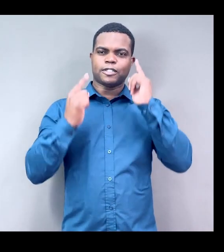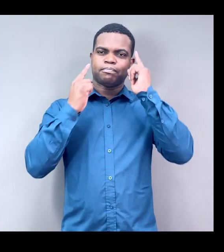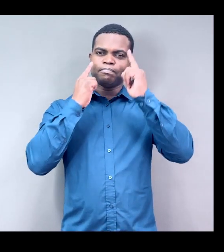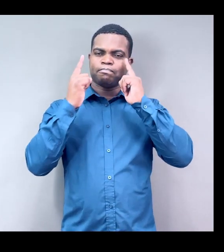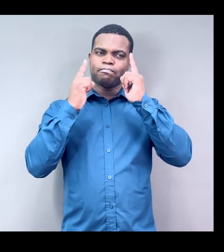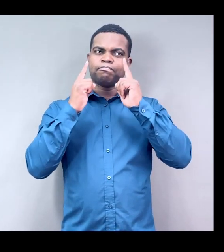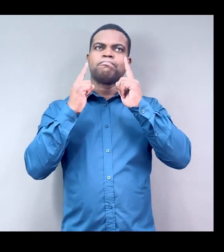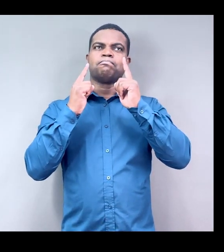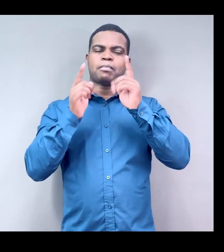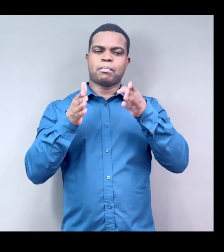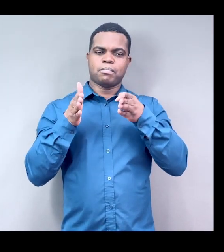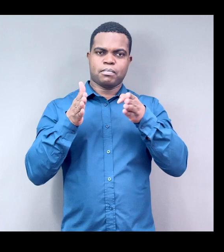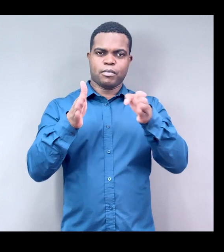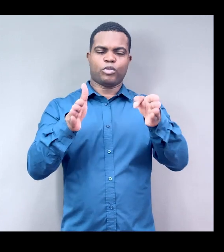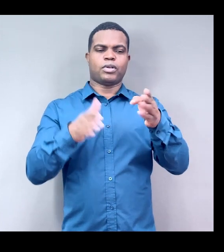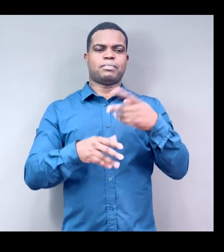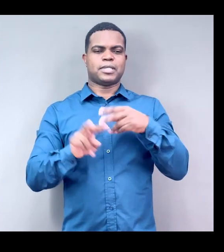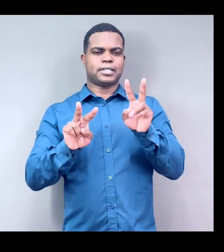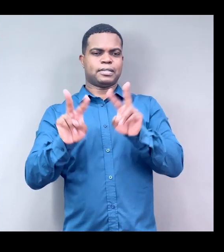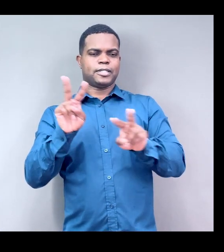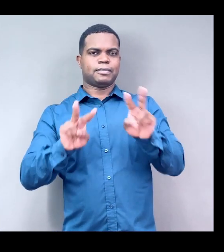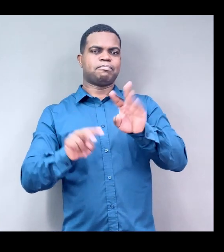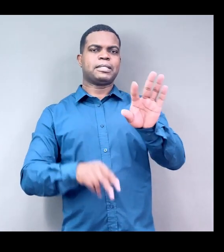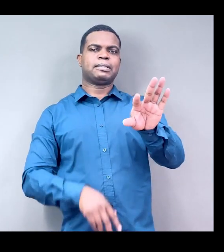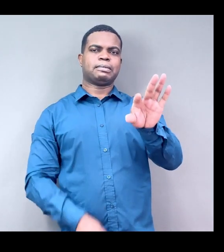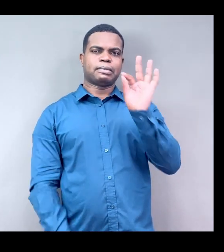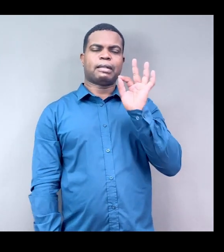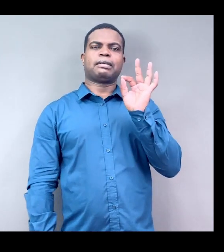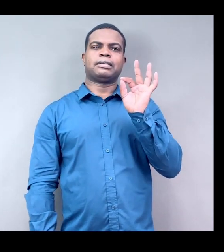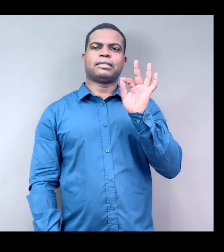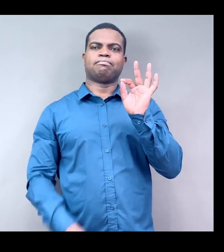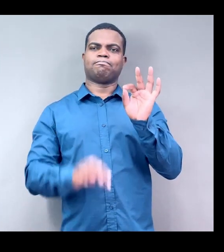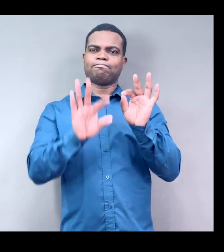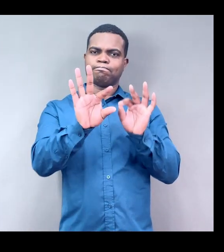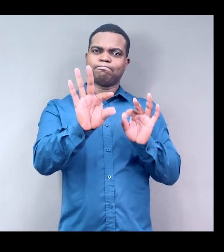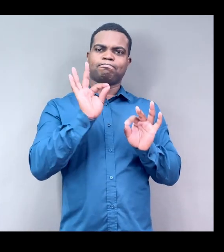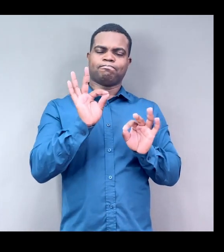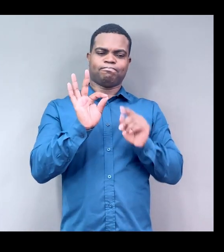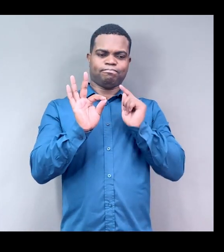you select engagement method